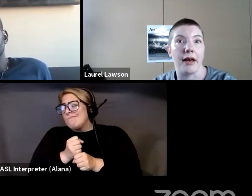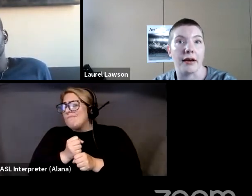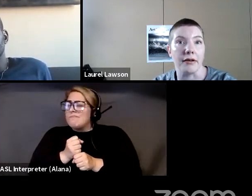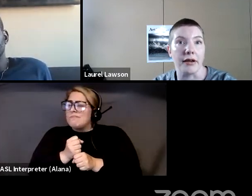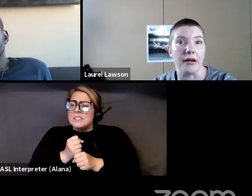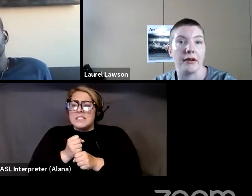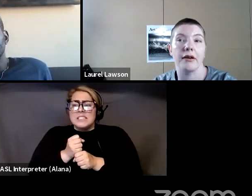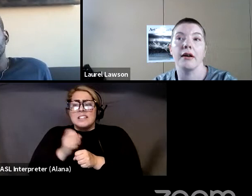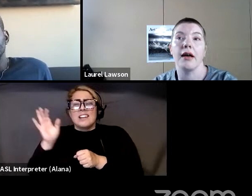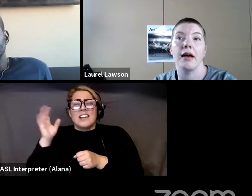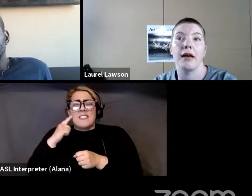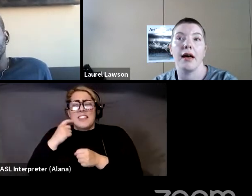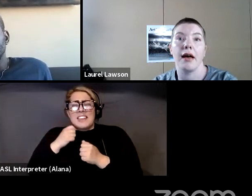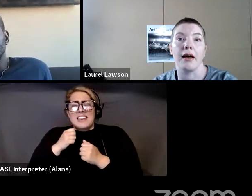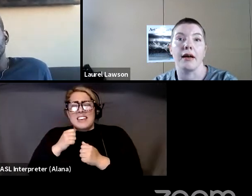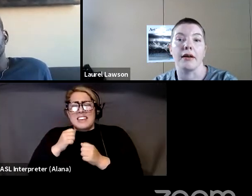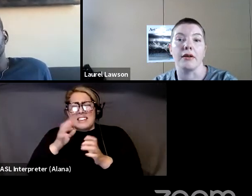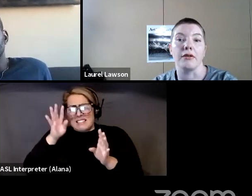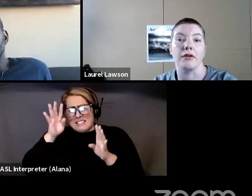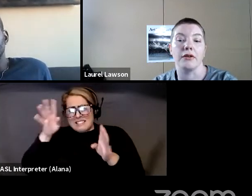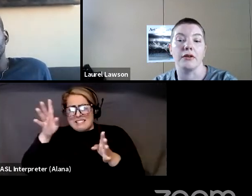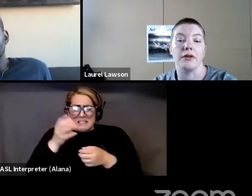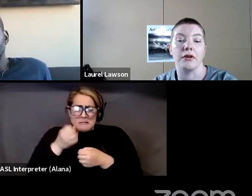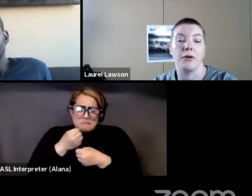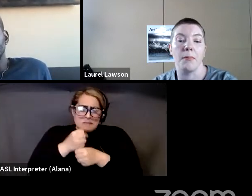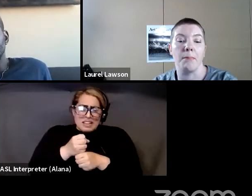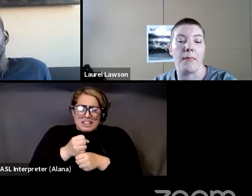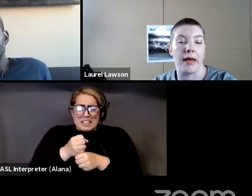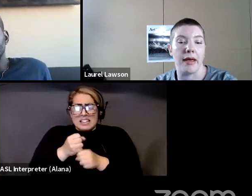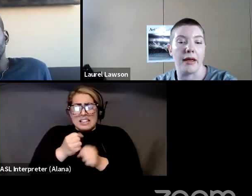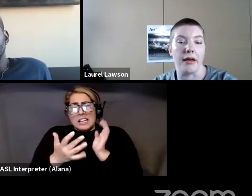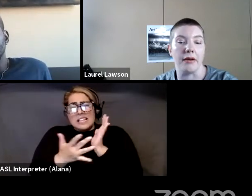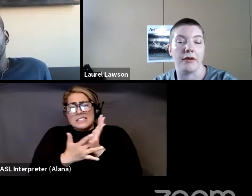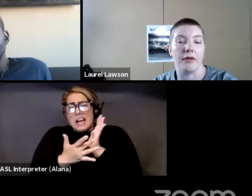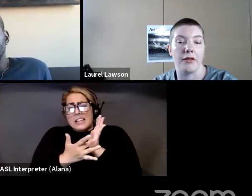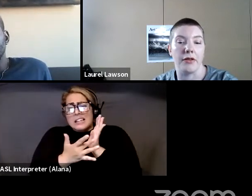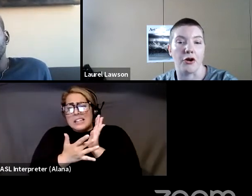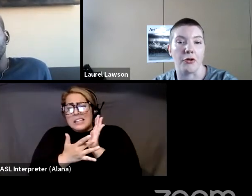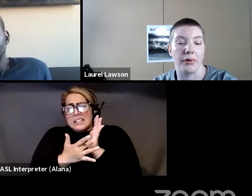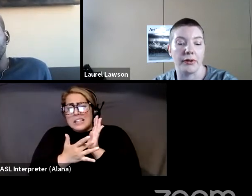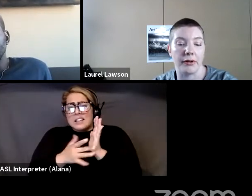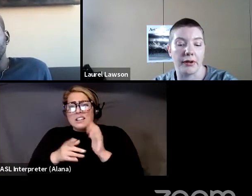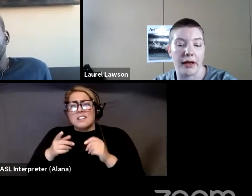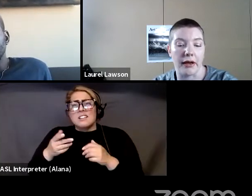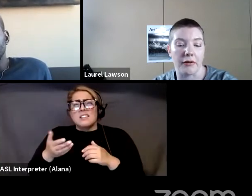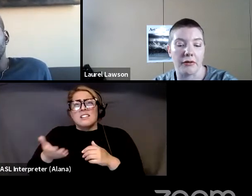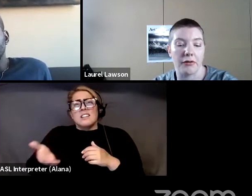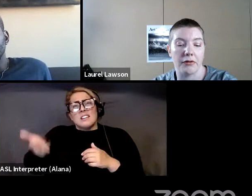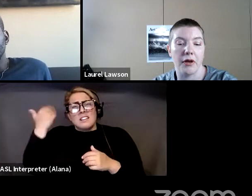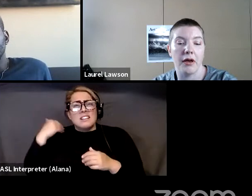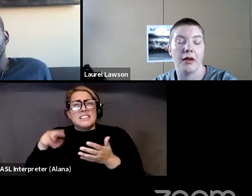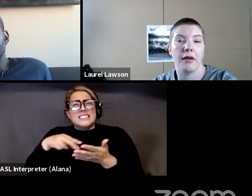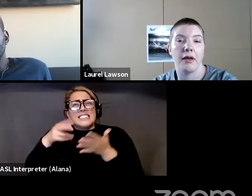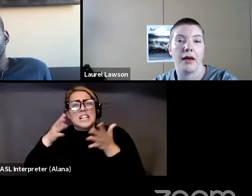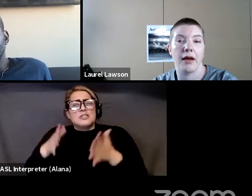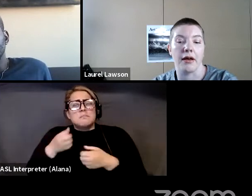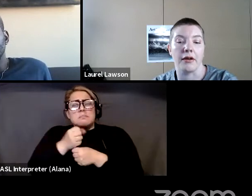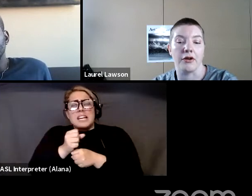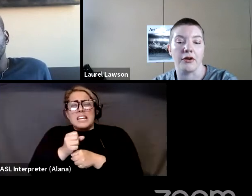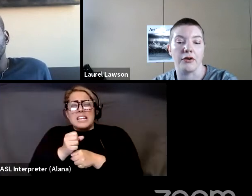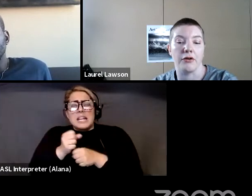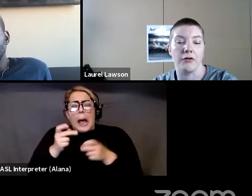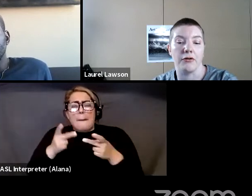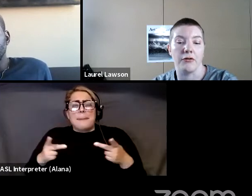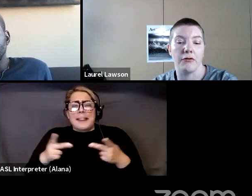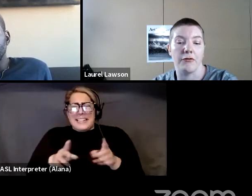a technique, had made their place,